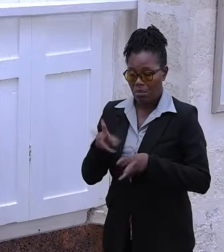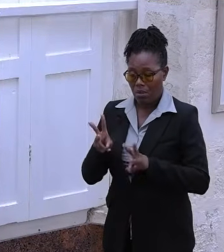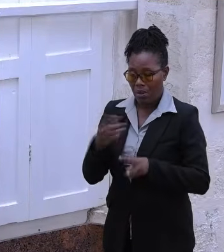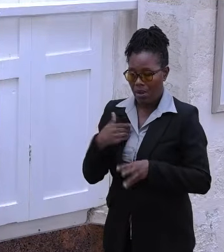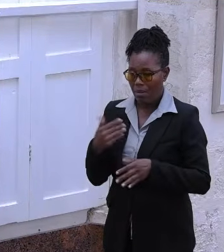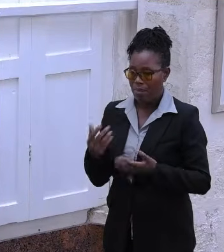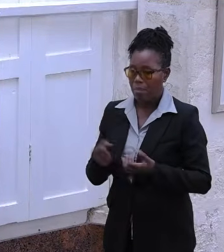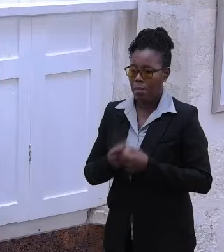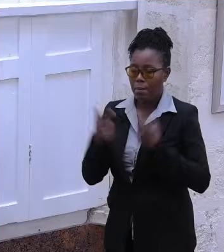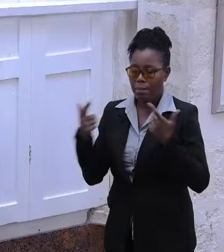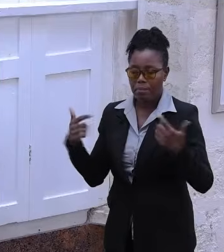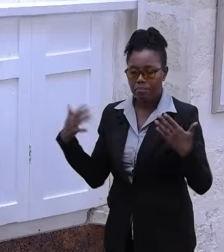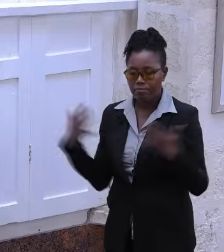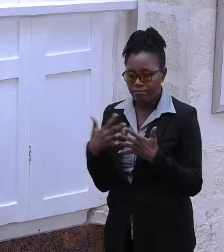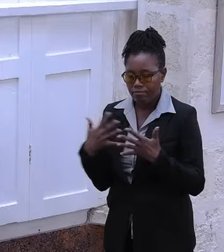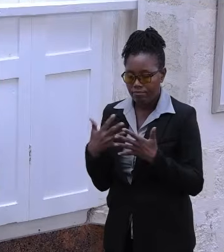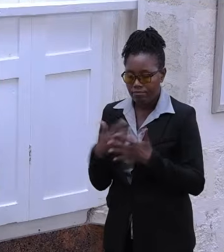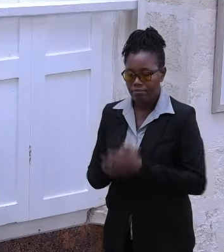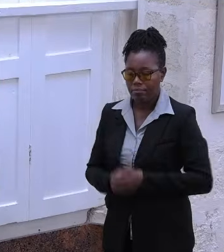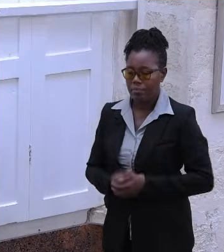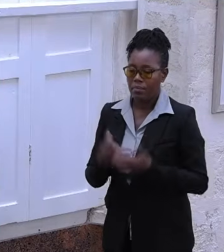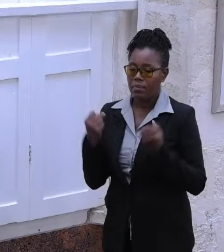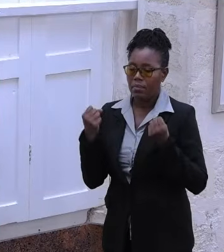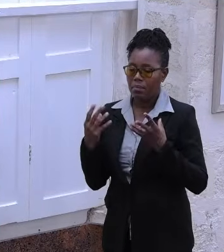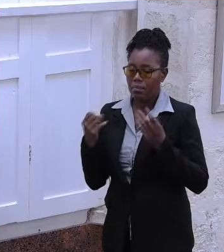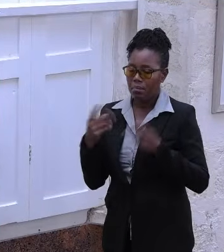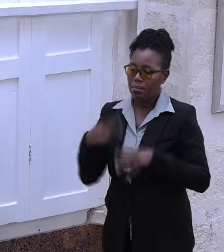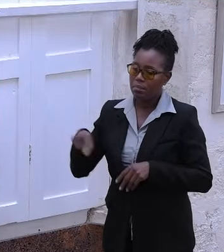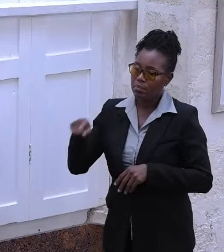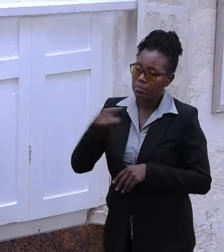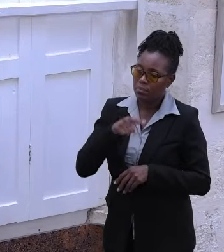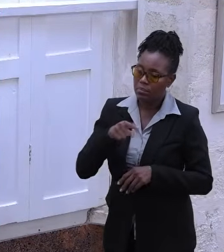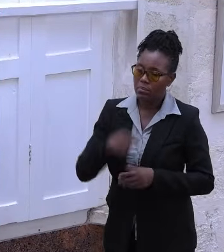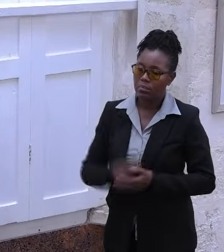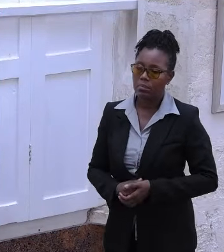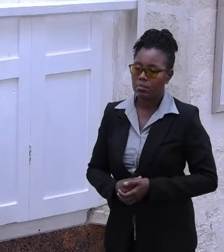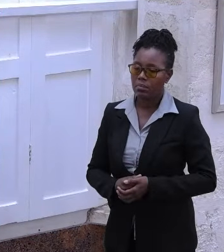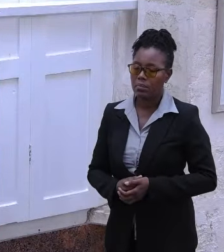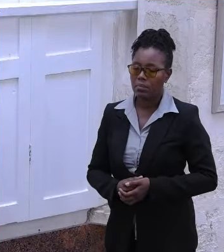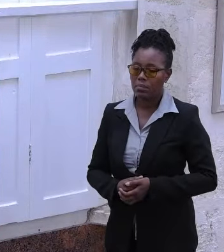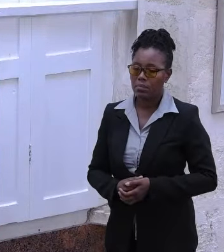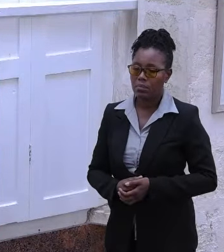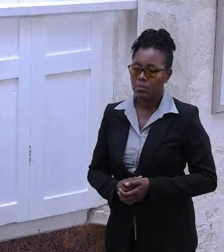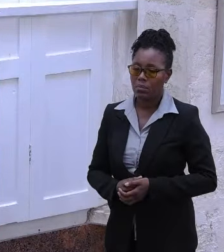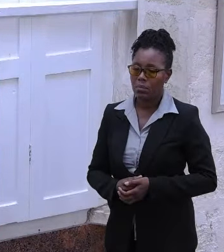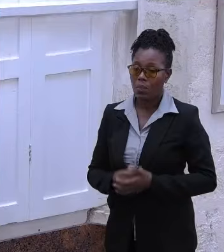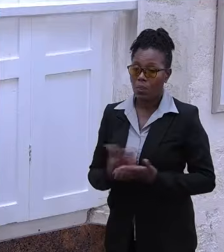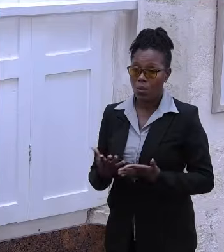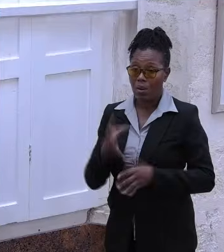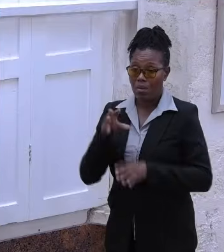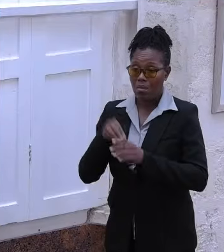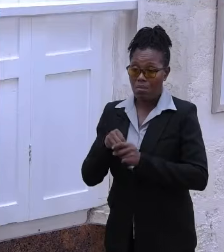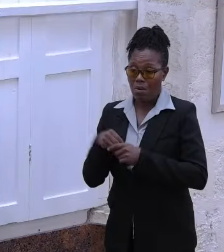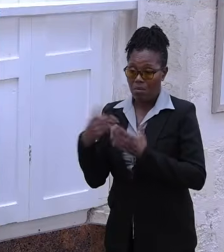fear, that many of us who are dealing with these